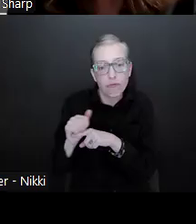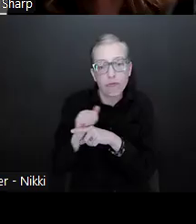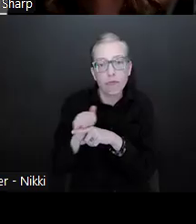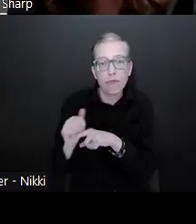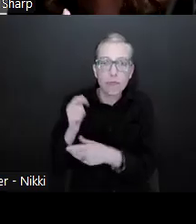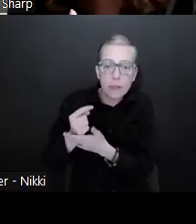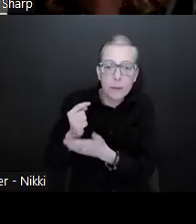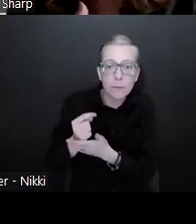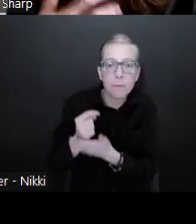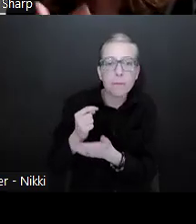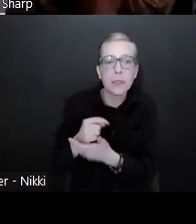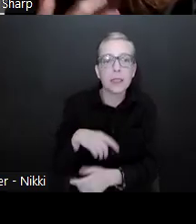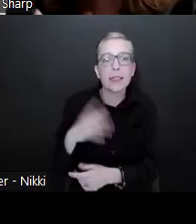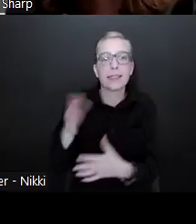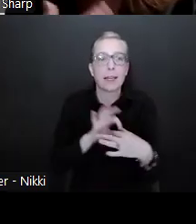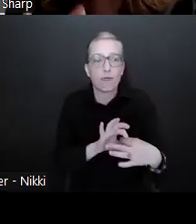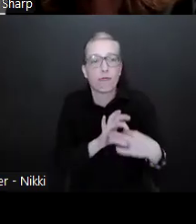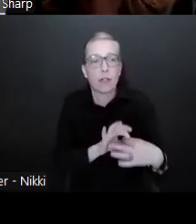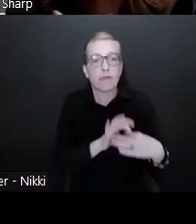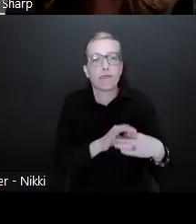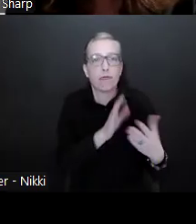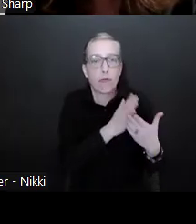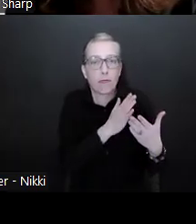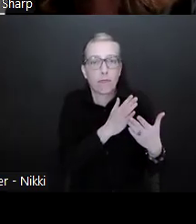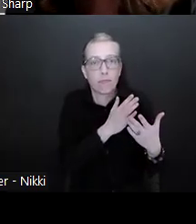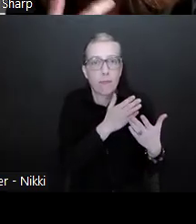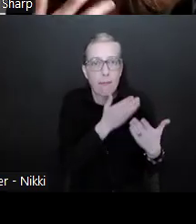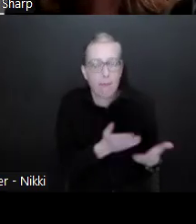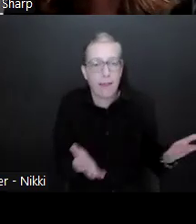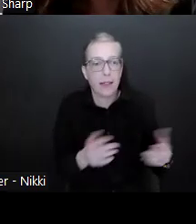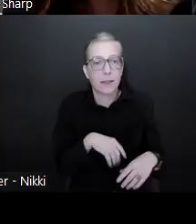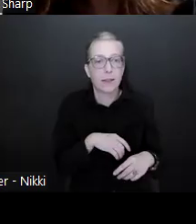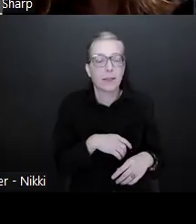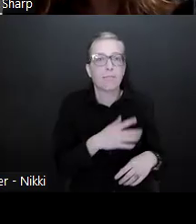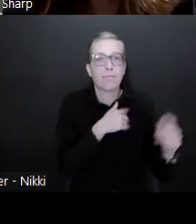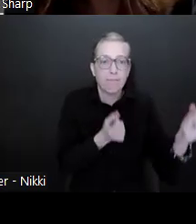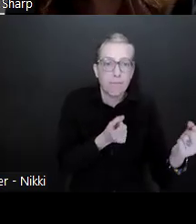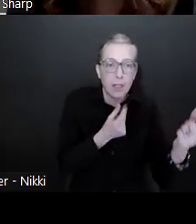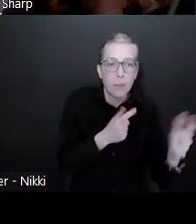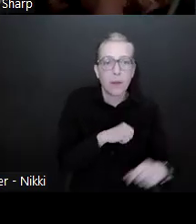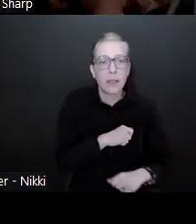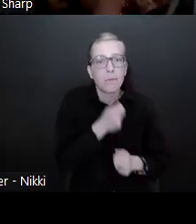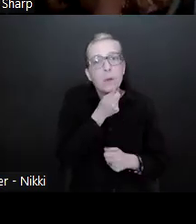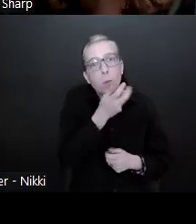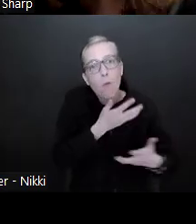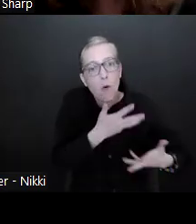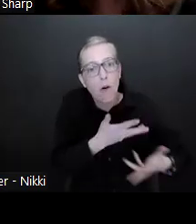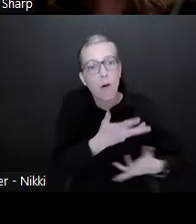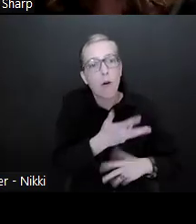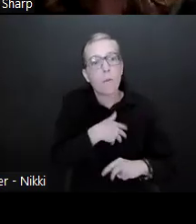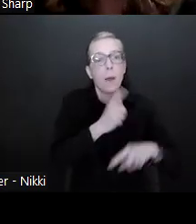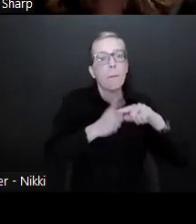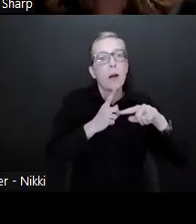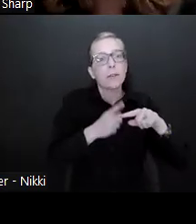relational components: empathy, warmth, positive regard, clear and positive communication, and the ability to handle